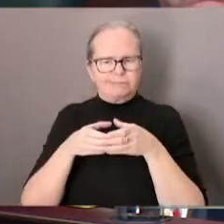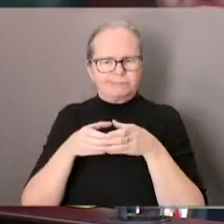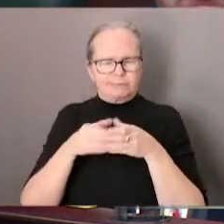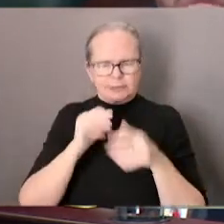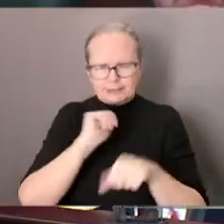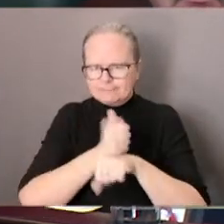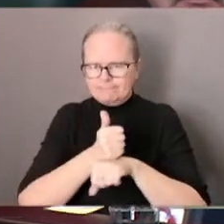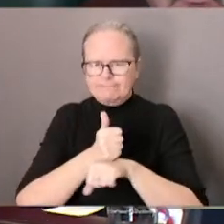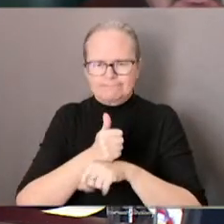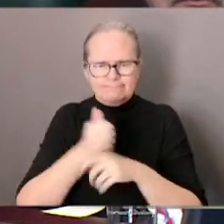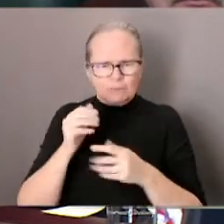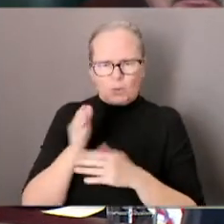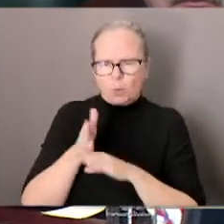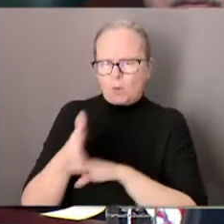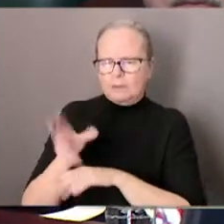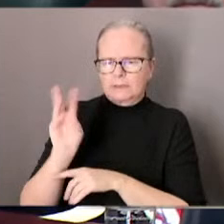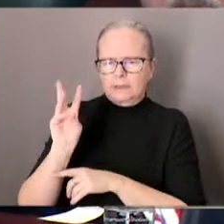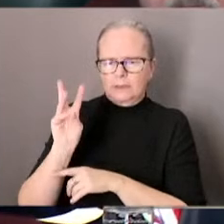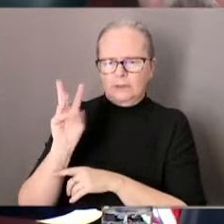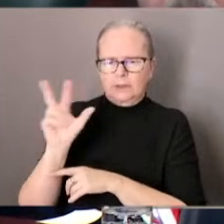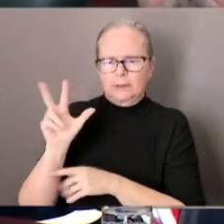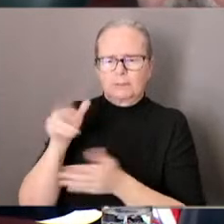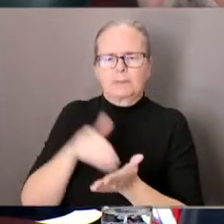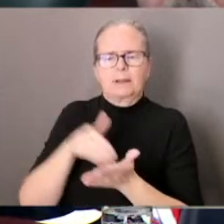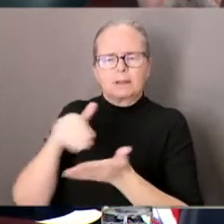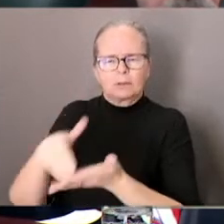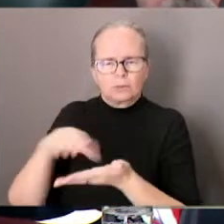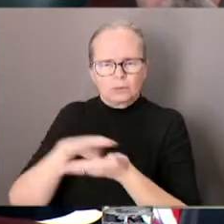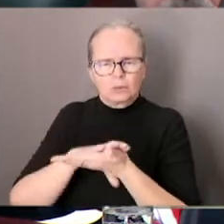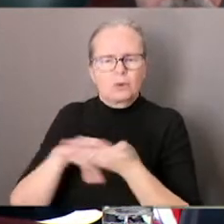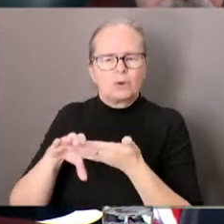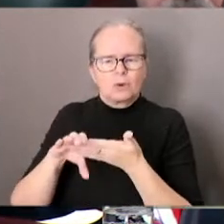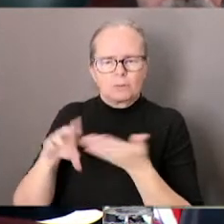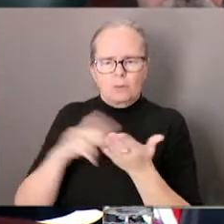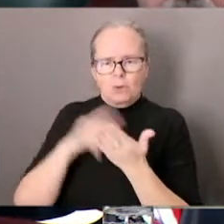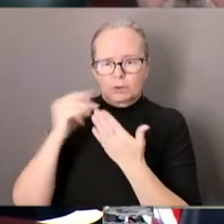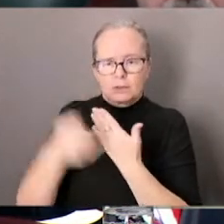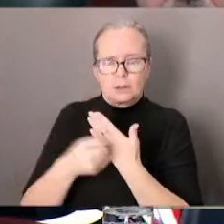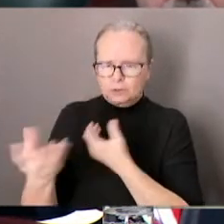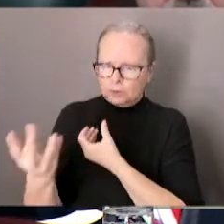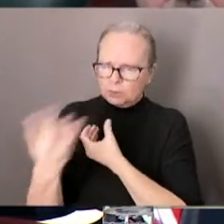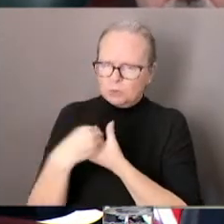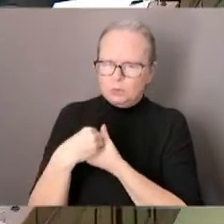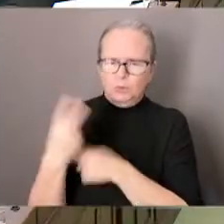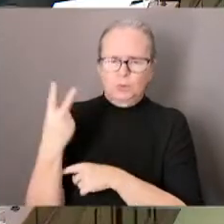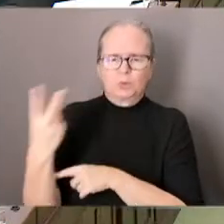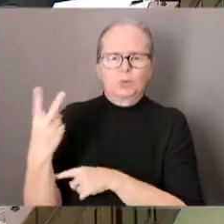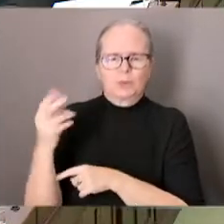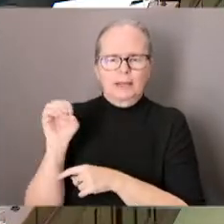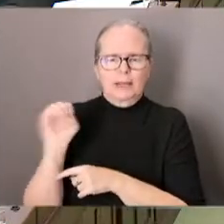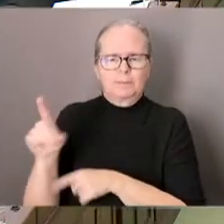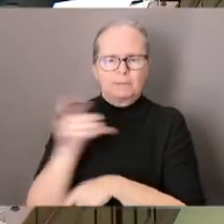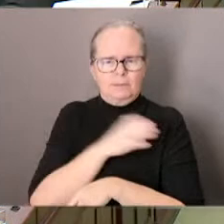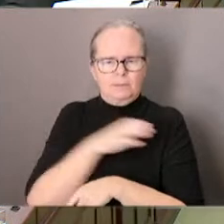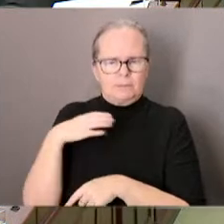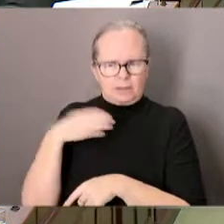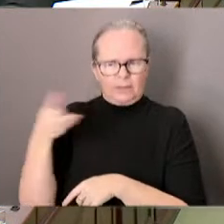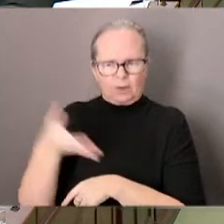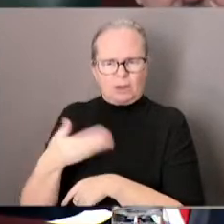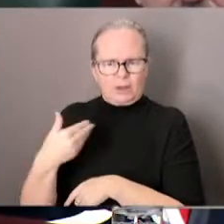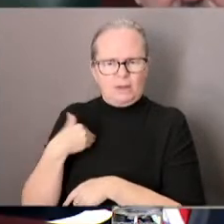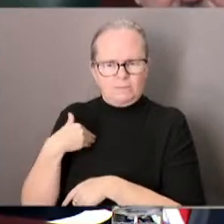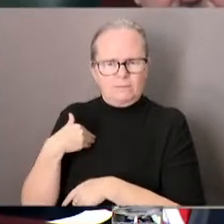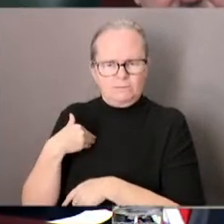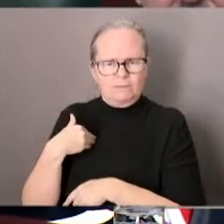force does include two Edmonton City councilors we have also invited order order The Honorable the ministers we have